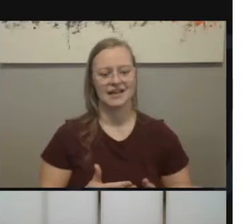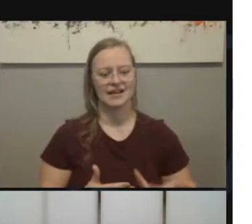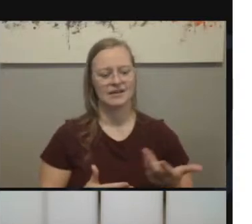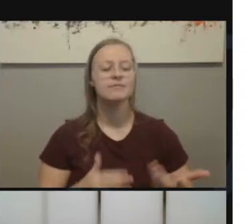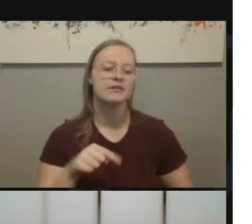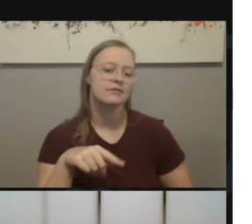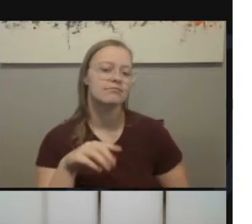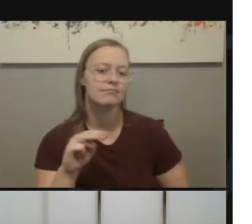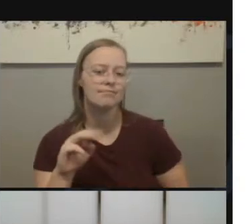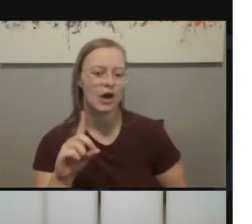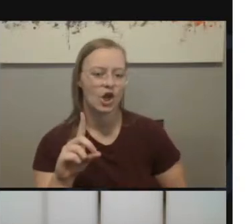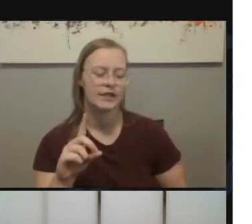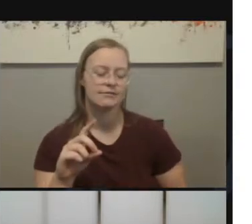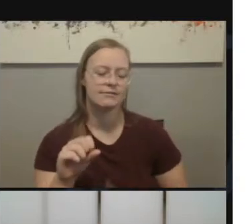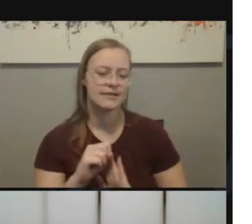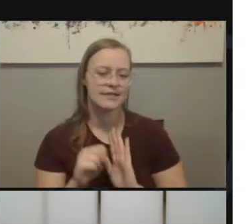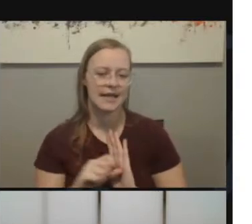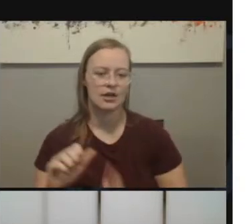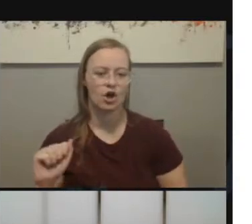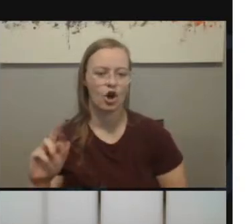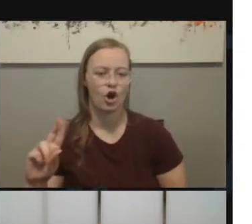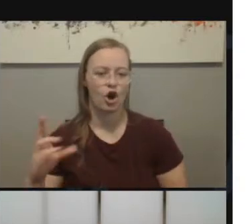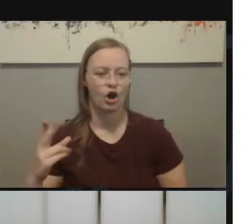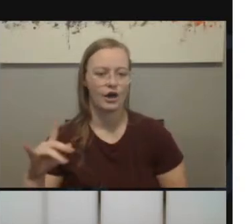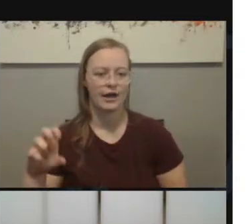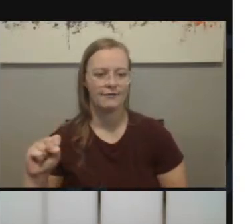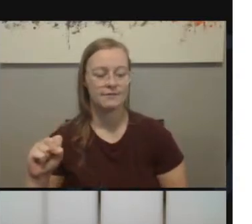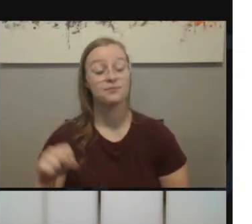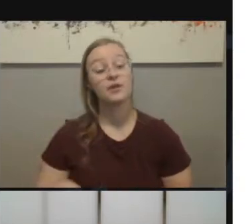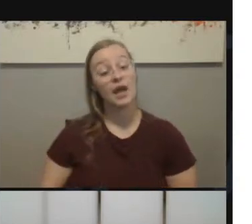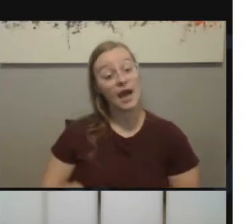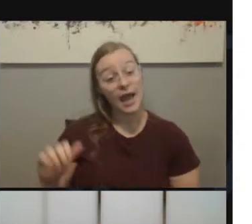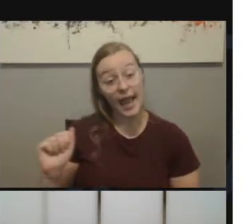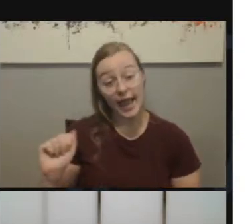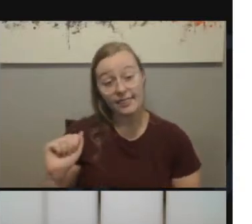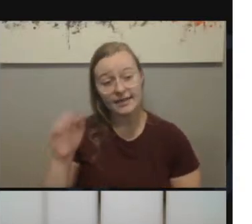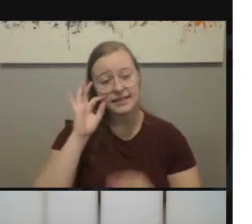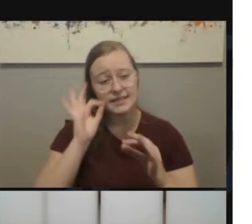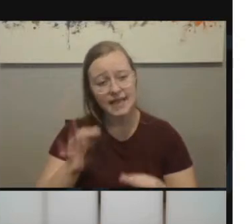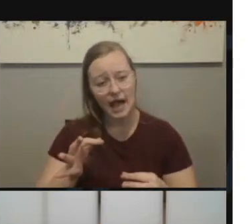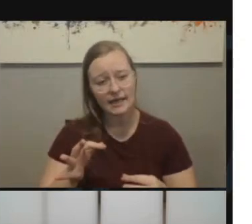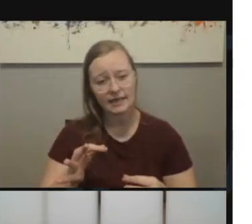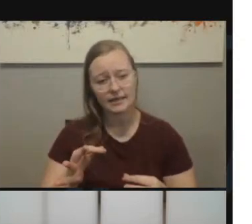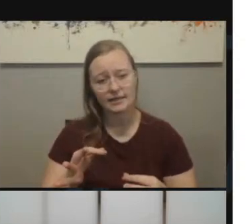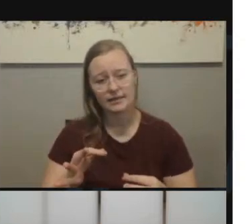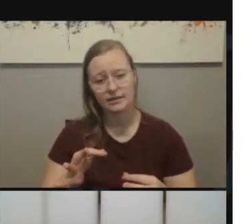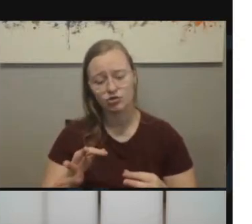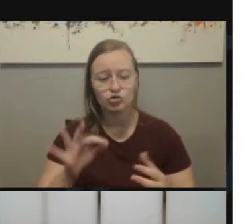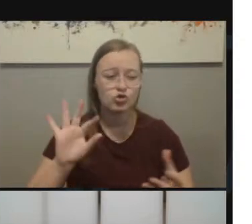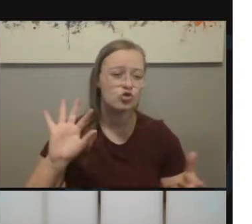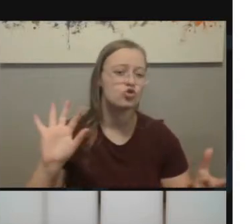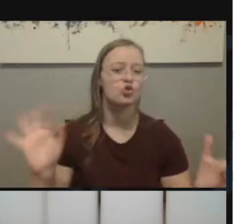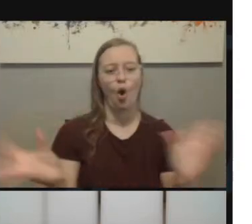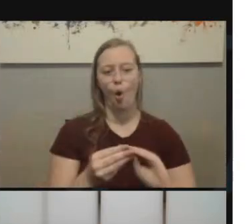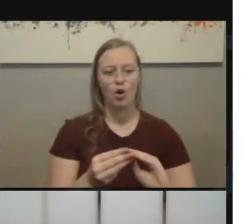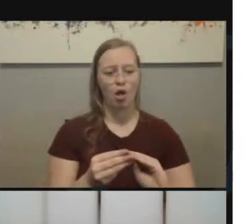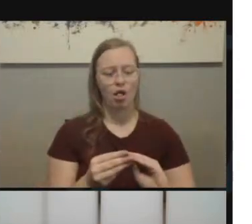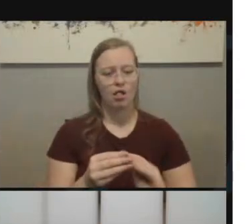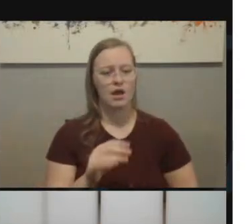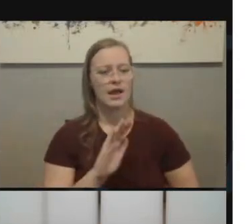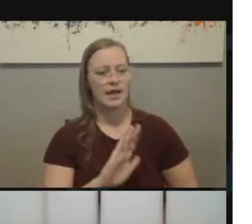State Archives, Anthony decided to do a totaling of